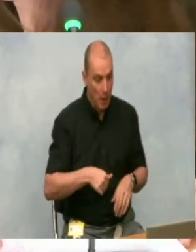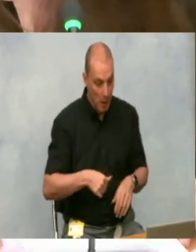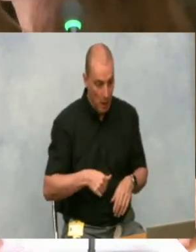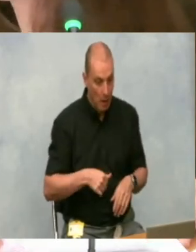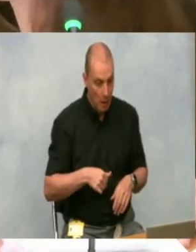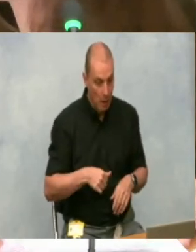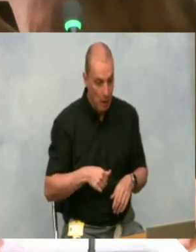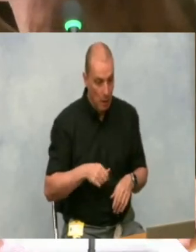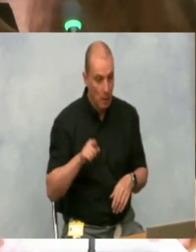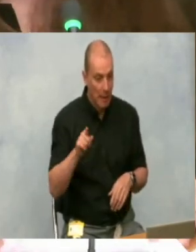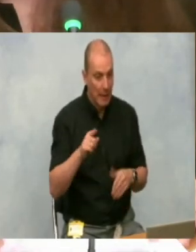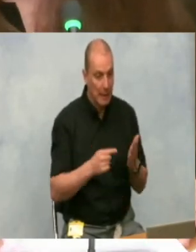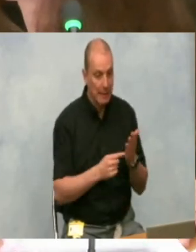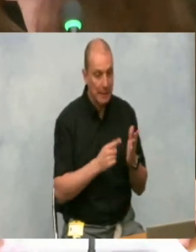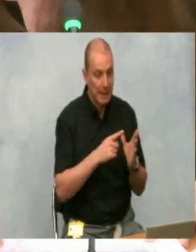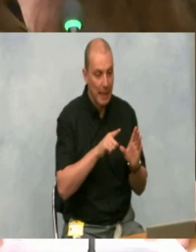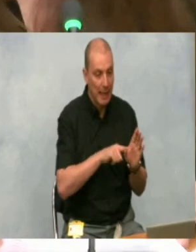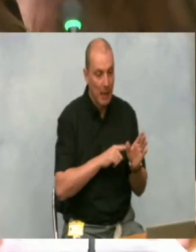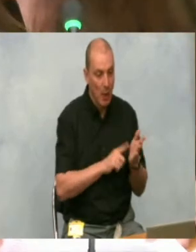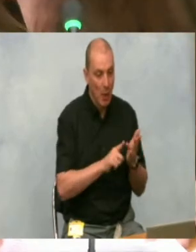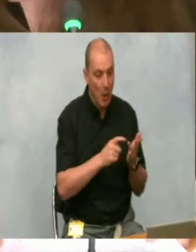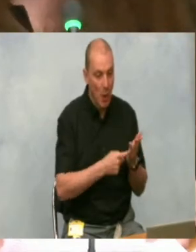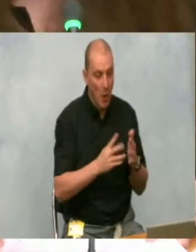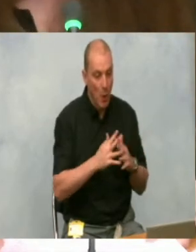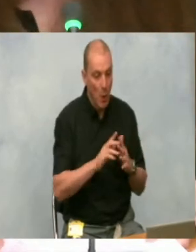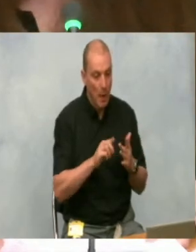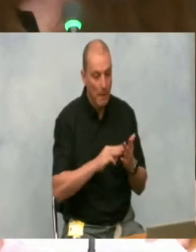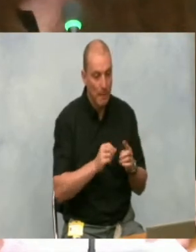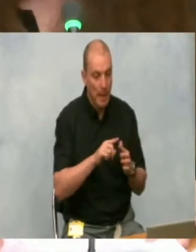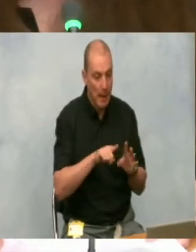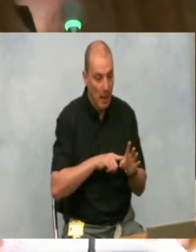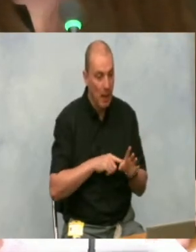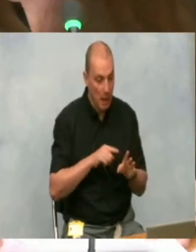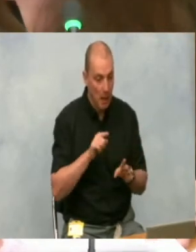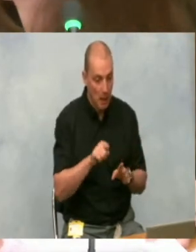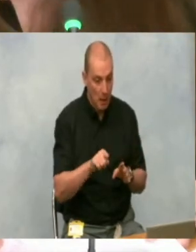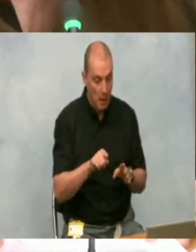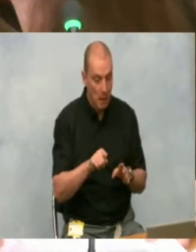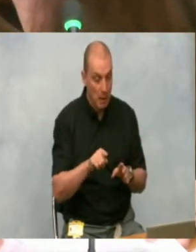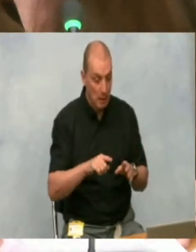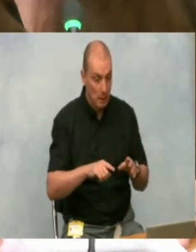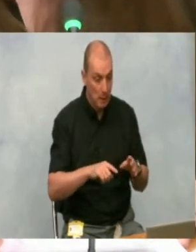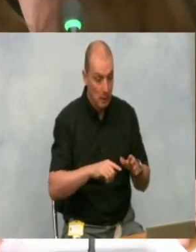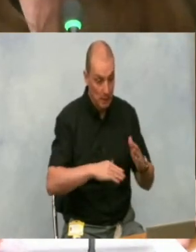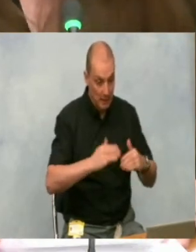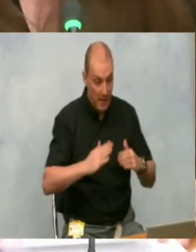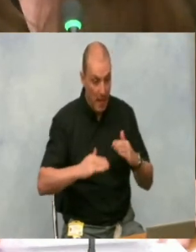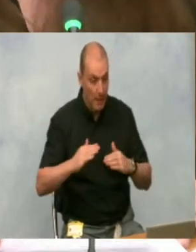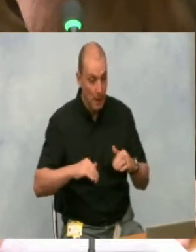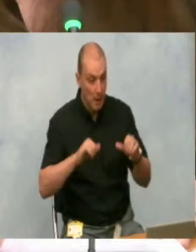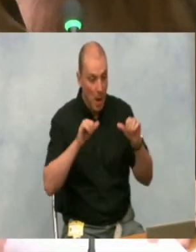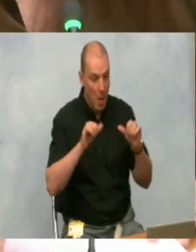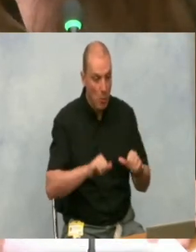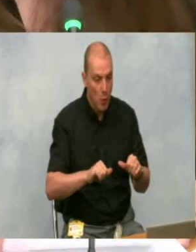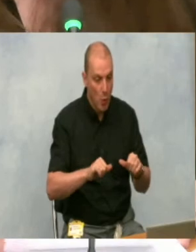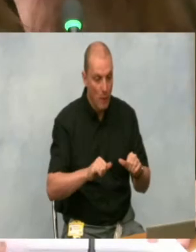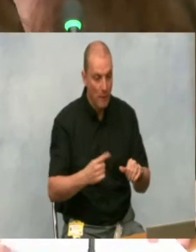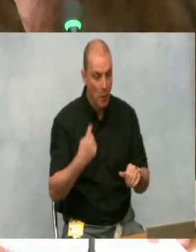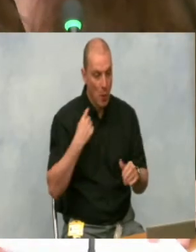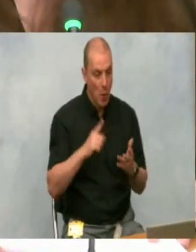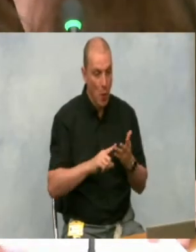developer Taylor Wimpey. The development of Brackenhill Farm, Hamilton by Taylor Wimpey Homes received planning consent in October of this